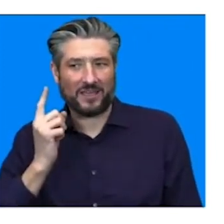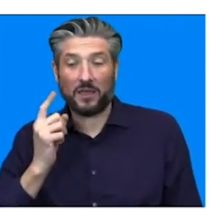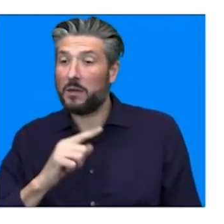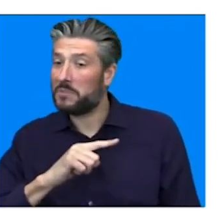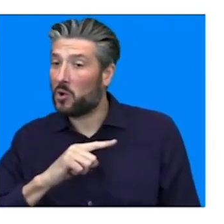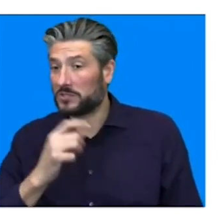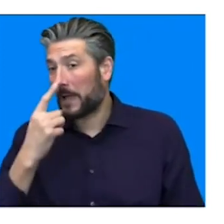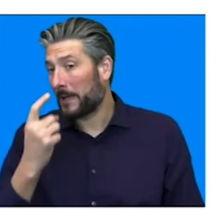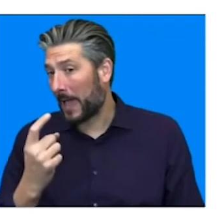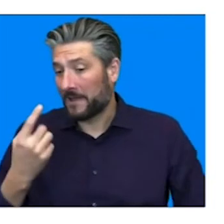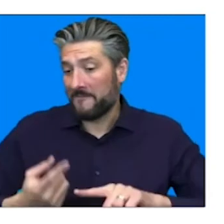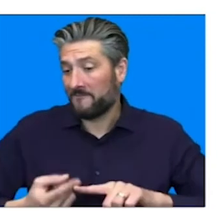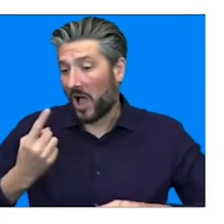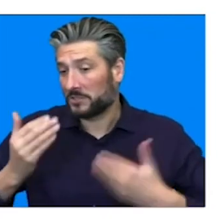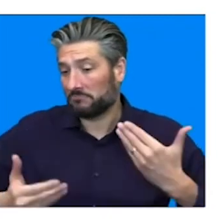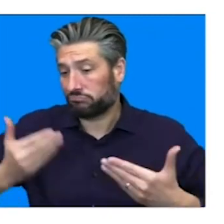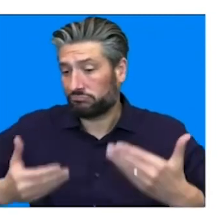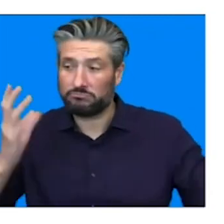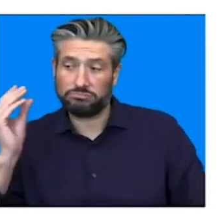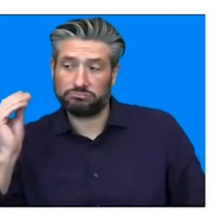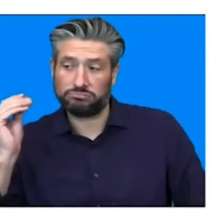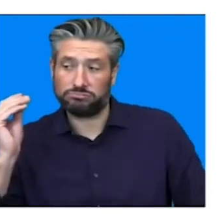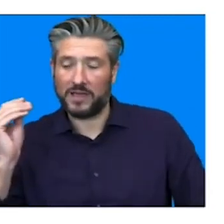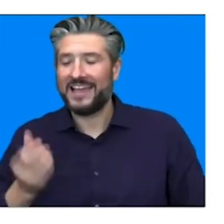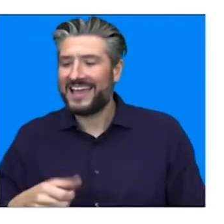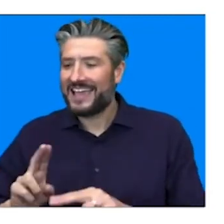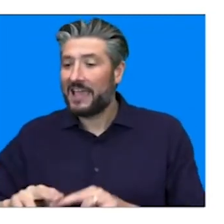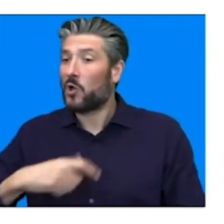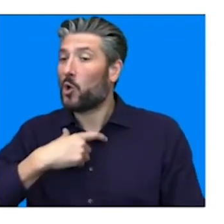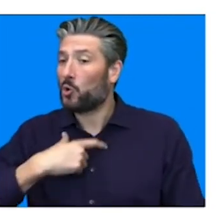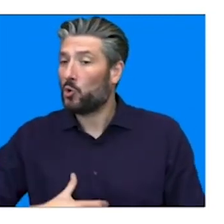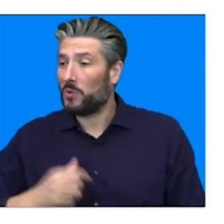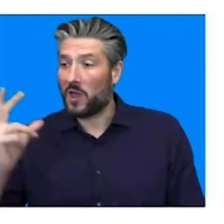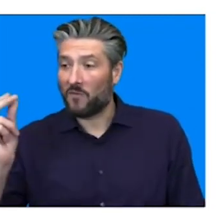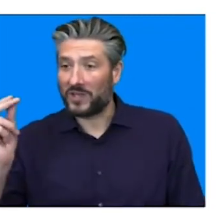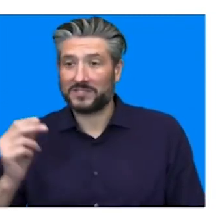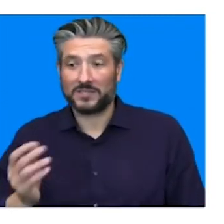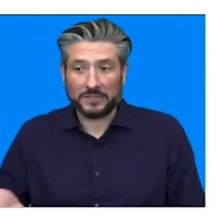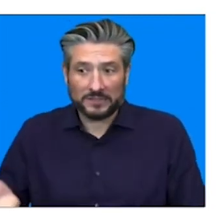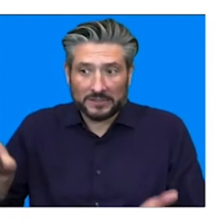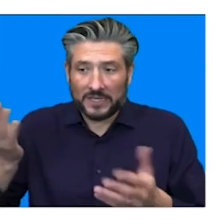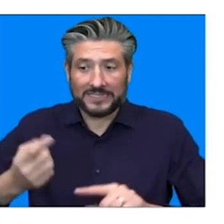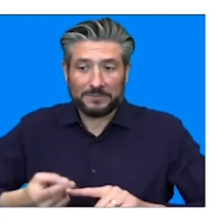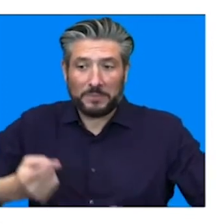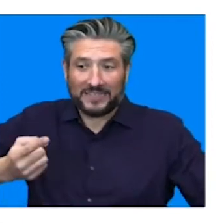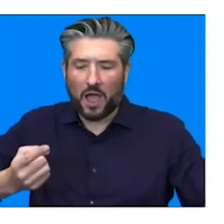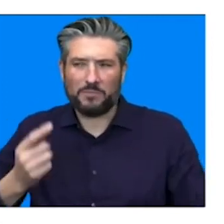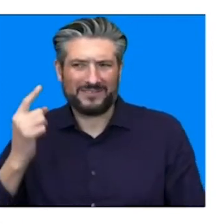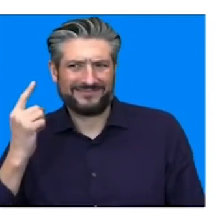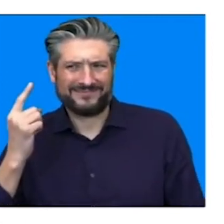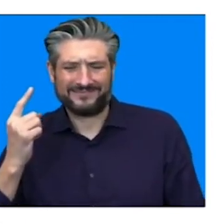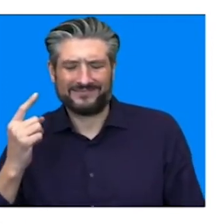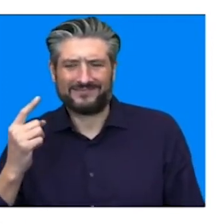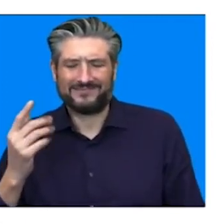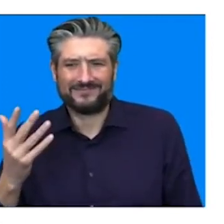use human voices and you try to speed them up, they don't sound very good, and sometimes the comprehension disappears.